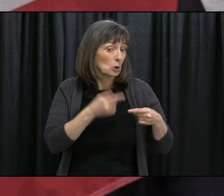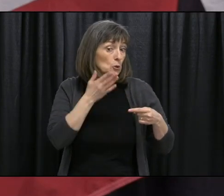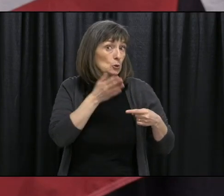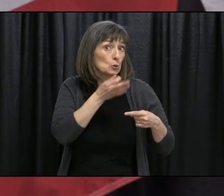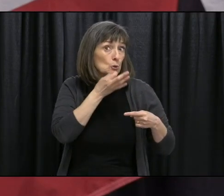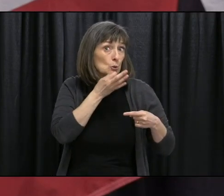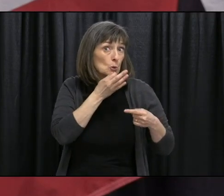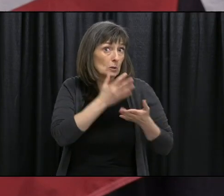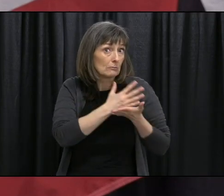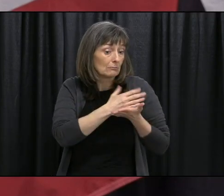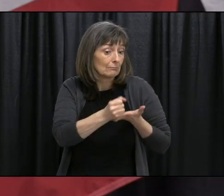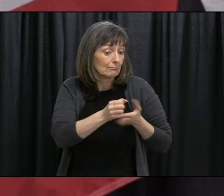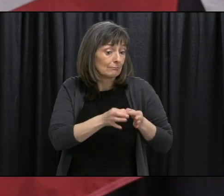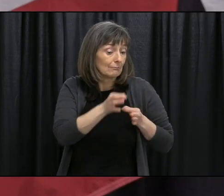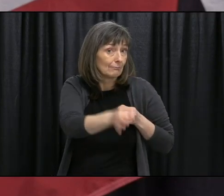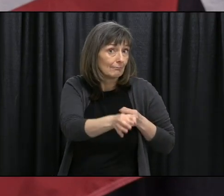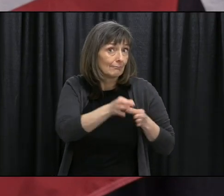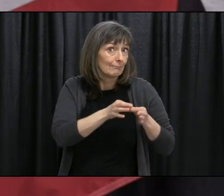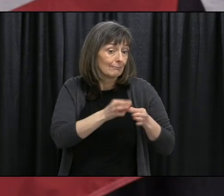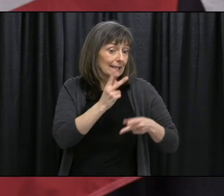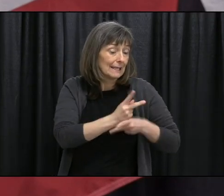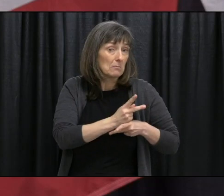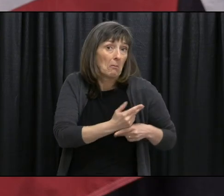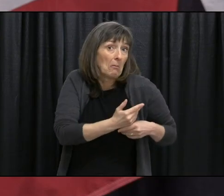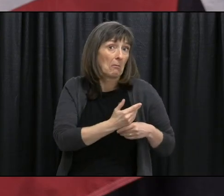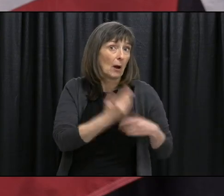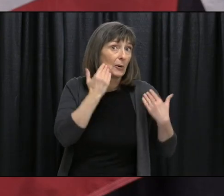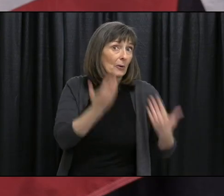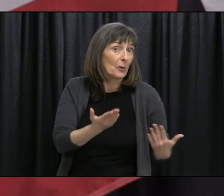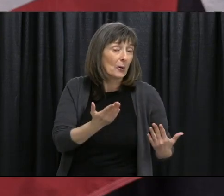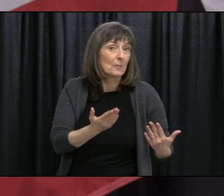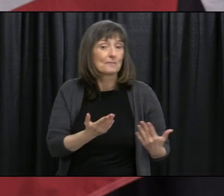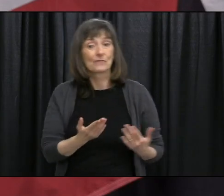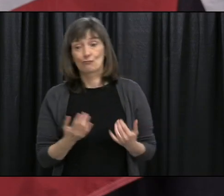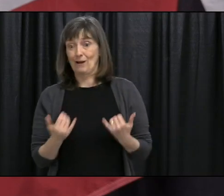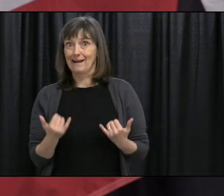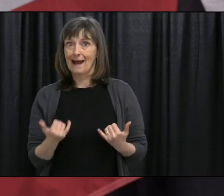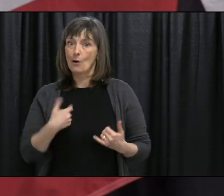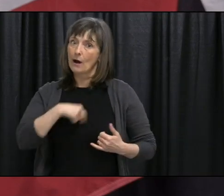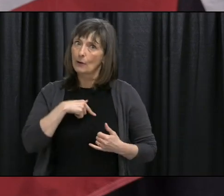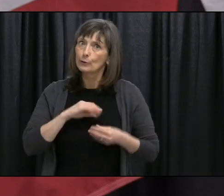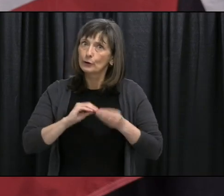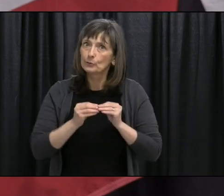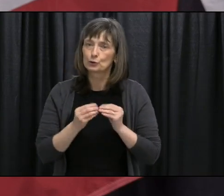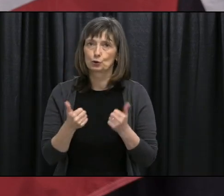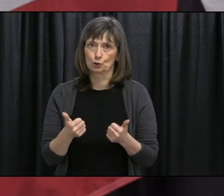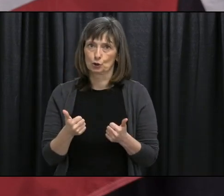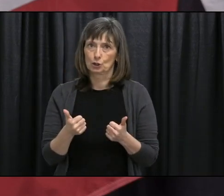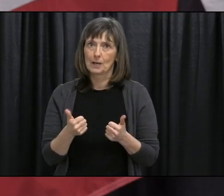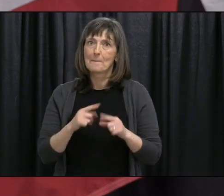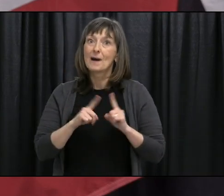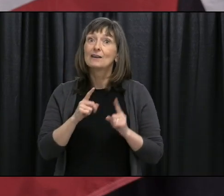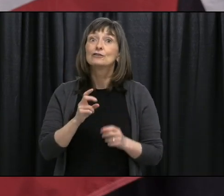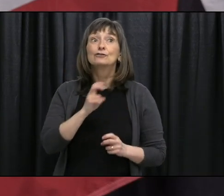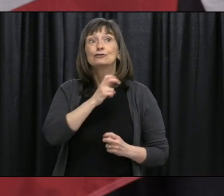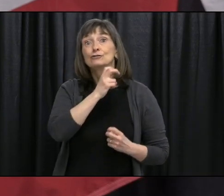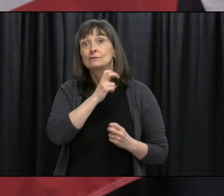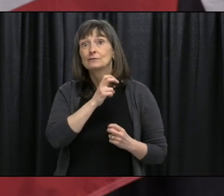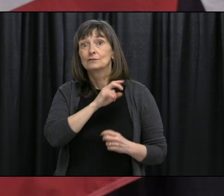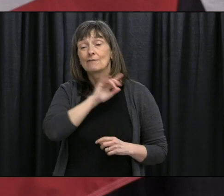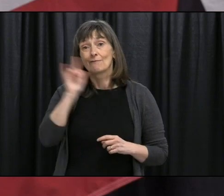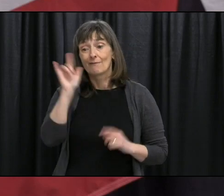you open up your border. Right now, we're in a pretty good spot, but we know when it's by travelers coming into our province